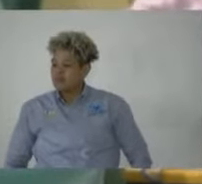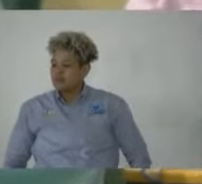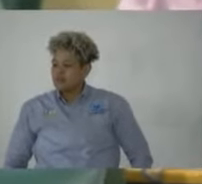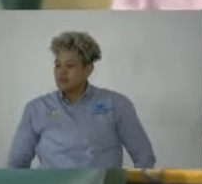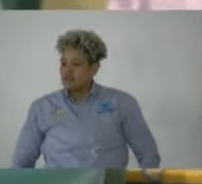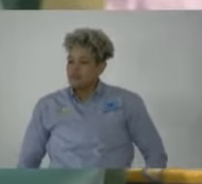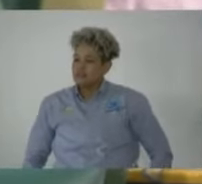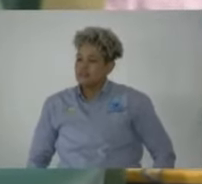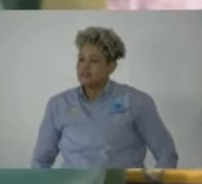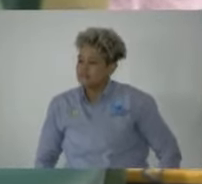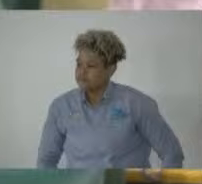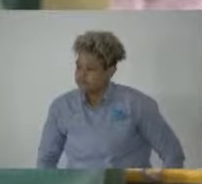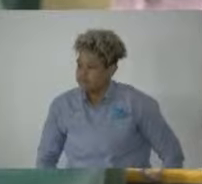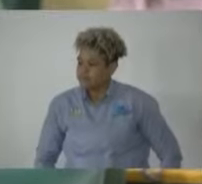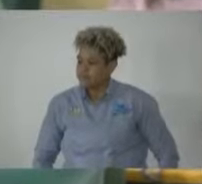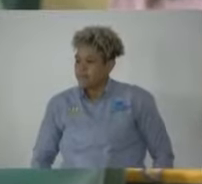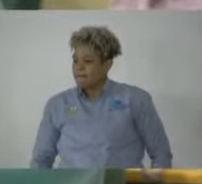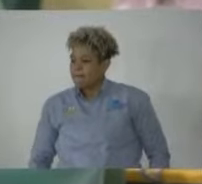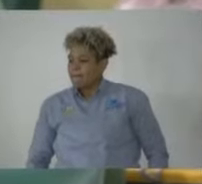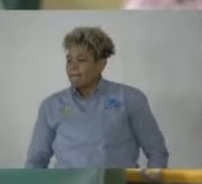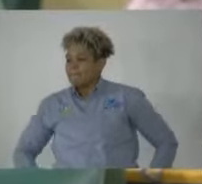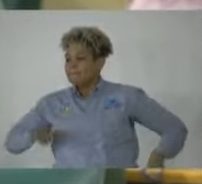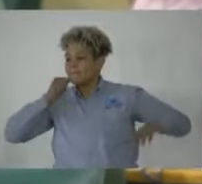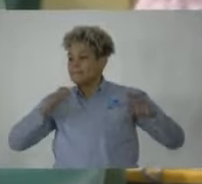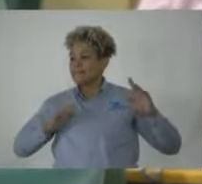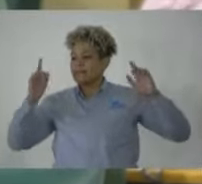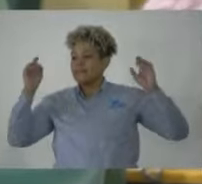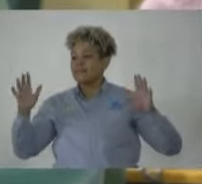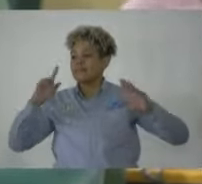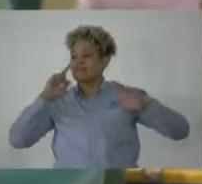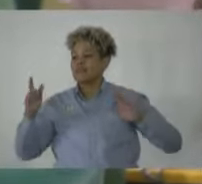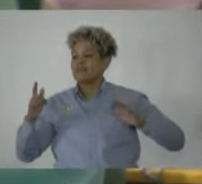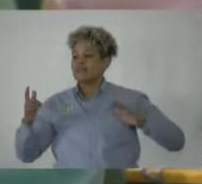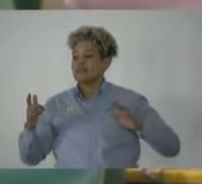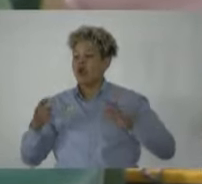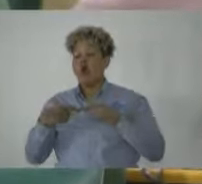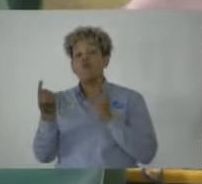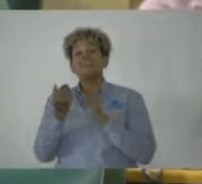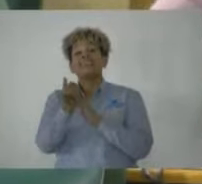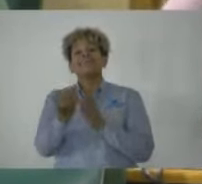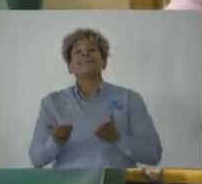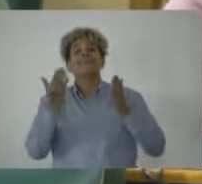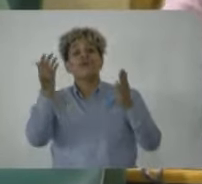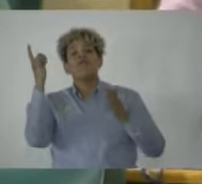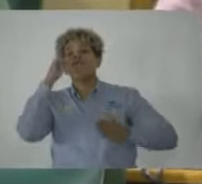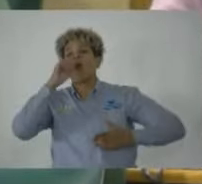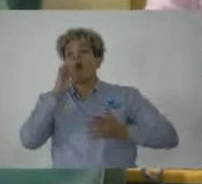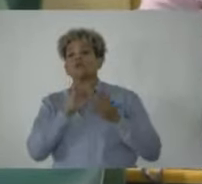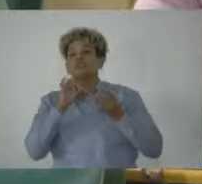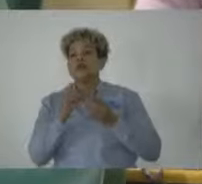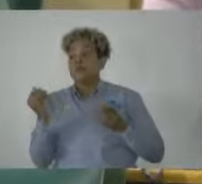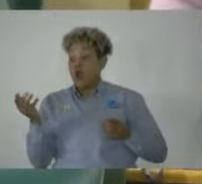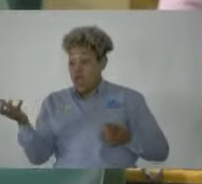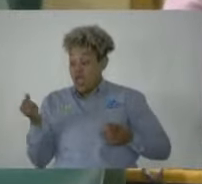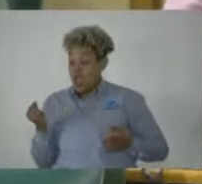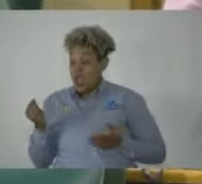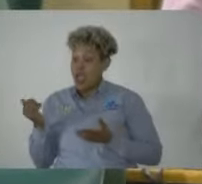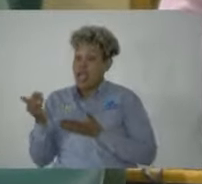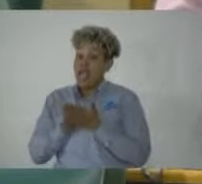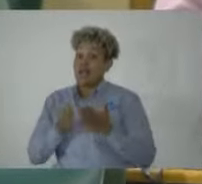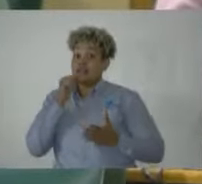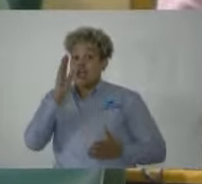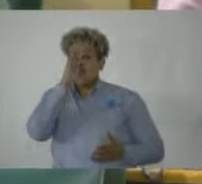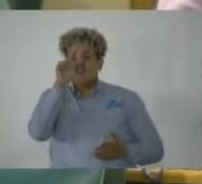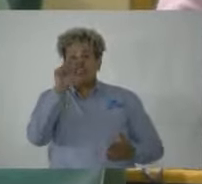Madam Speaker, the opposition leader advances the false argument that revenue increases are a result of indirect